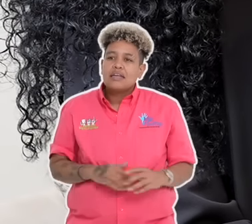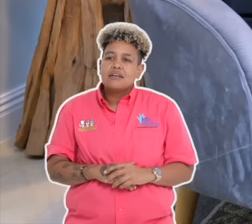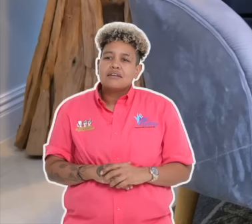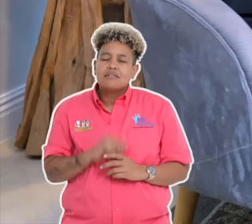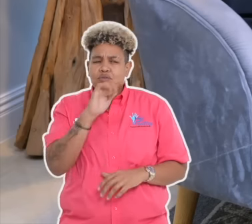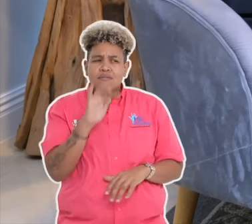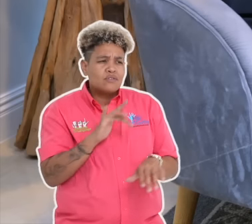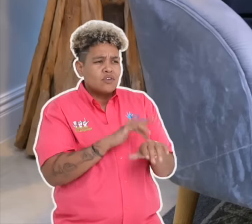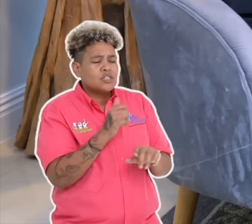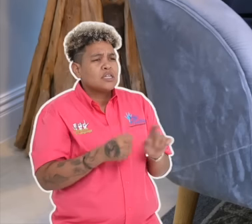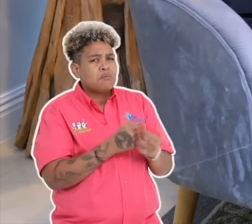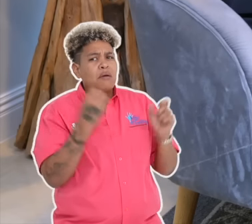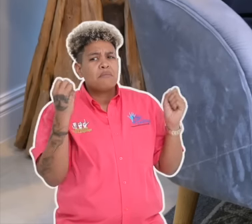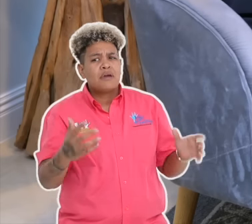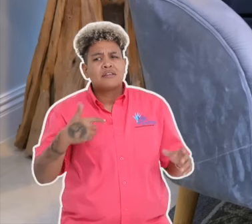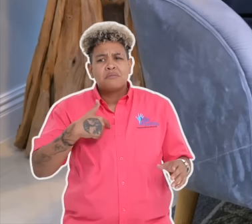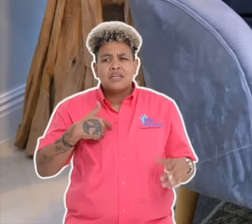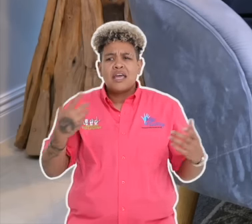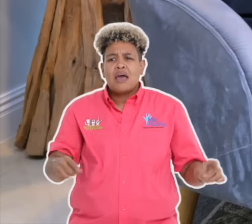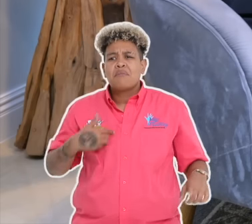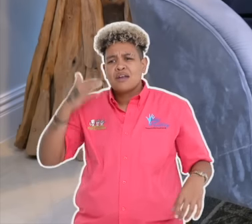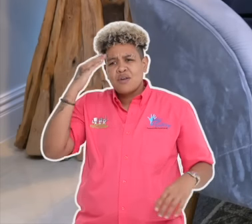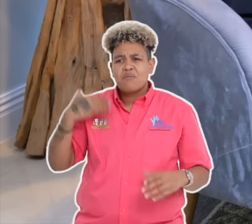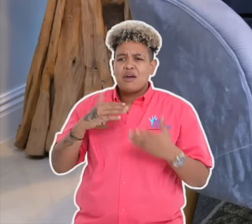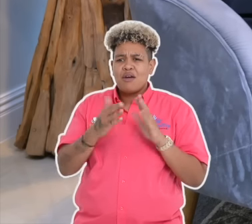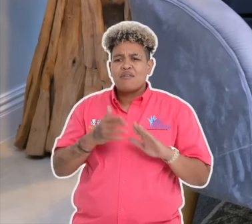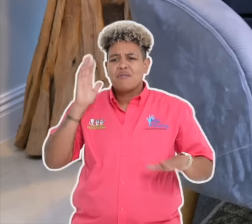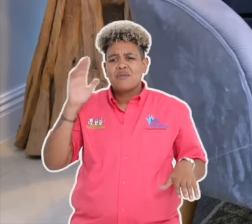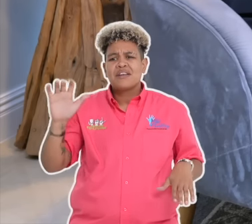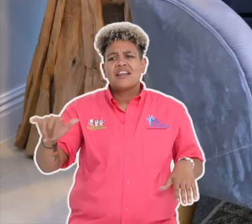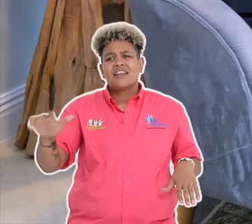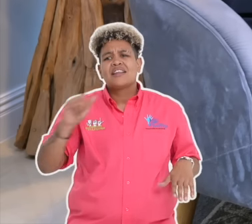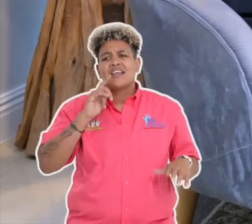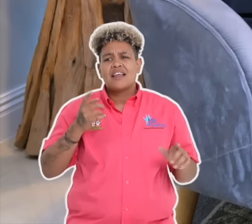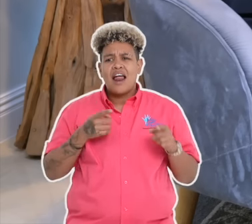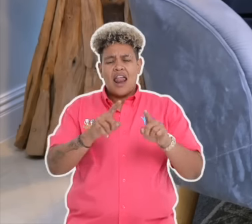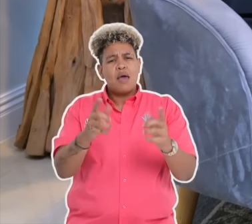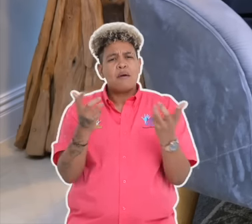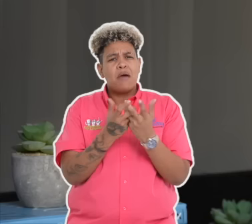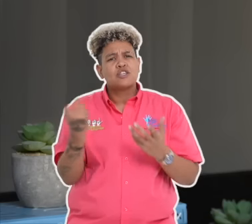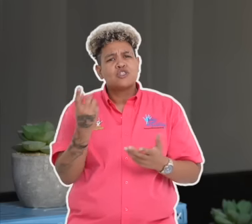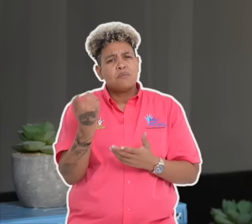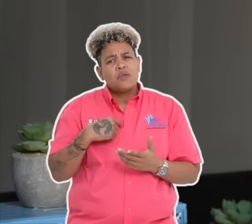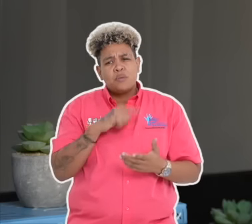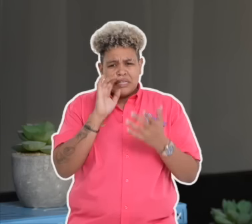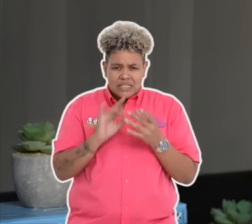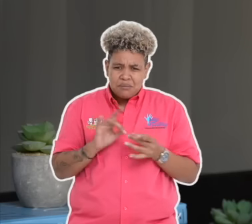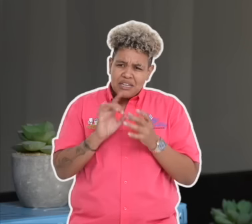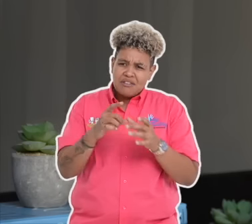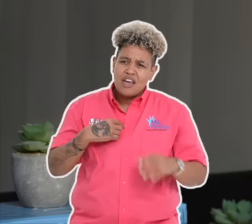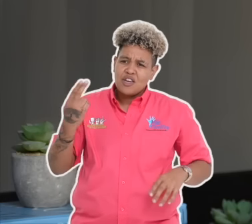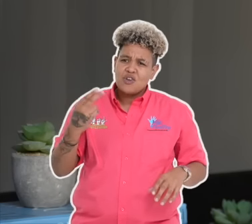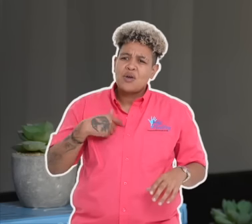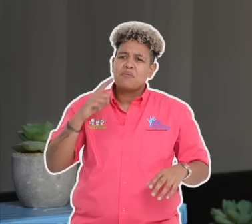denied. And you've touched a huge part of me, and I know my community is going to be like, that's the alignment. It is something that